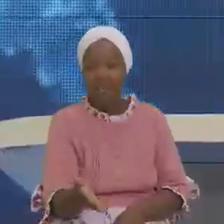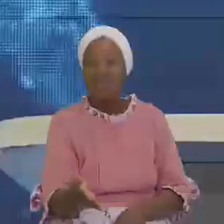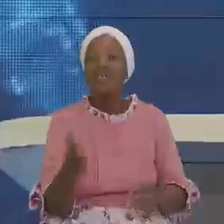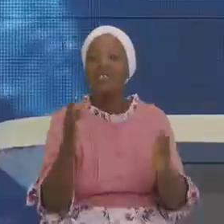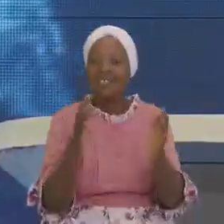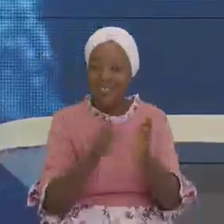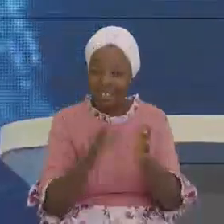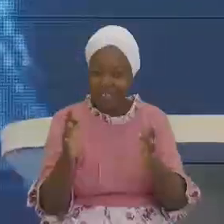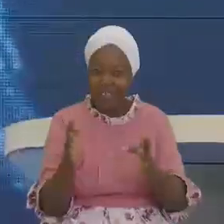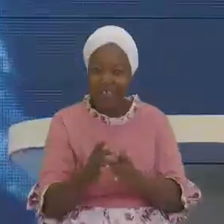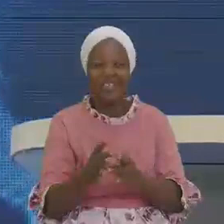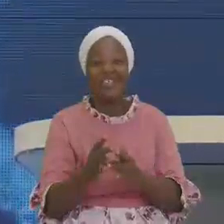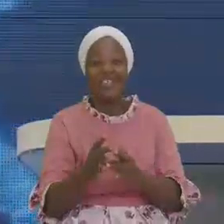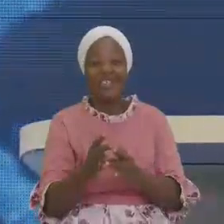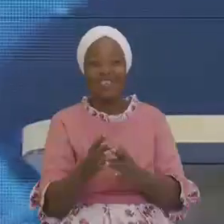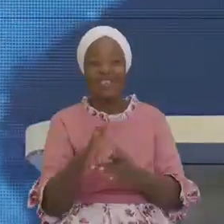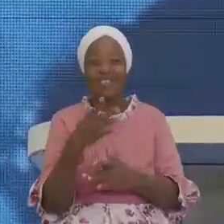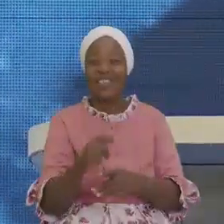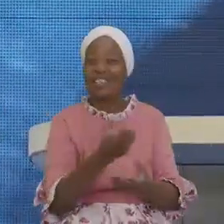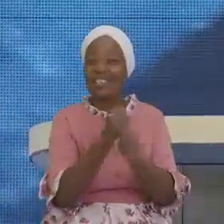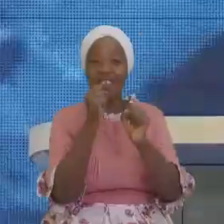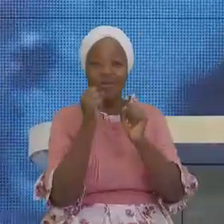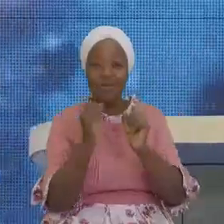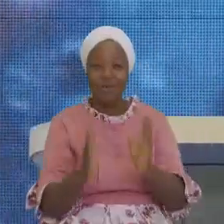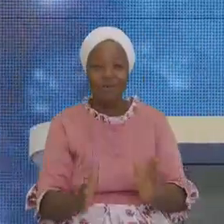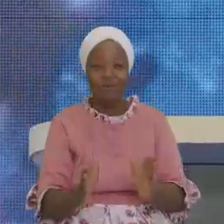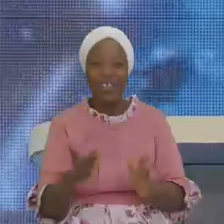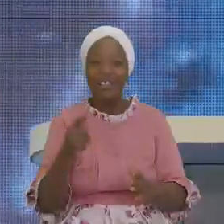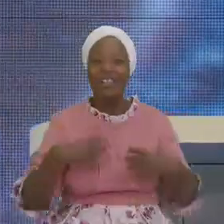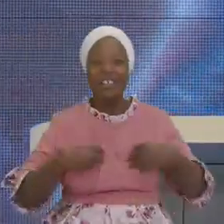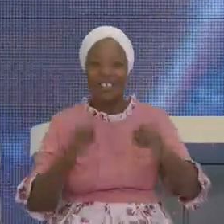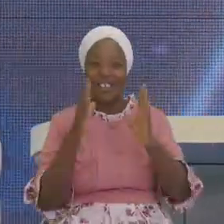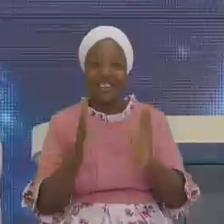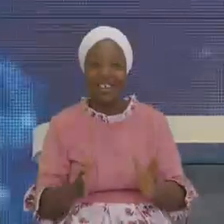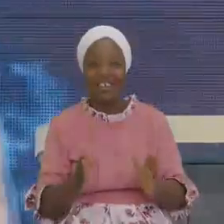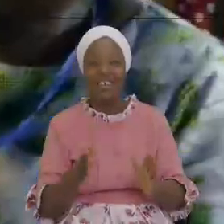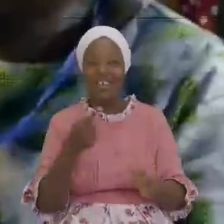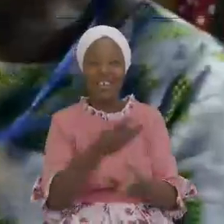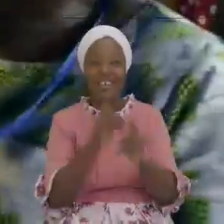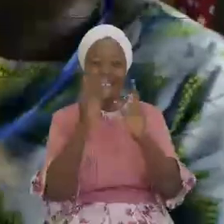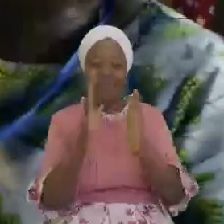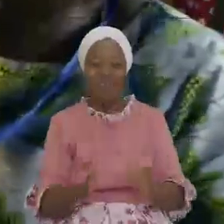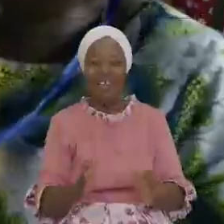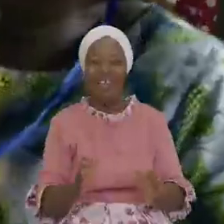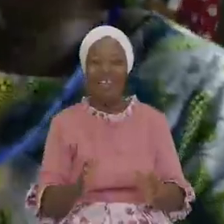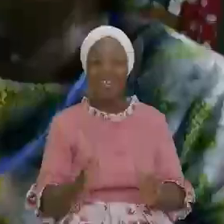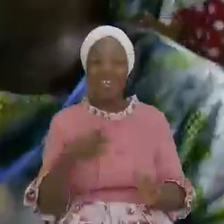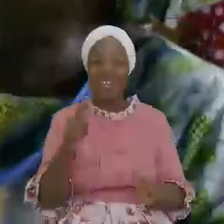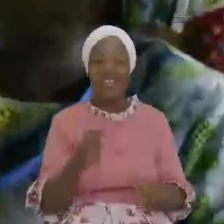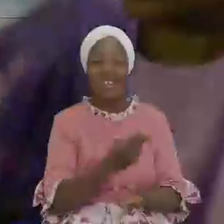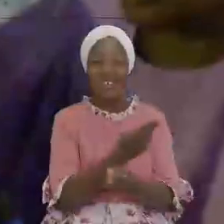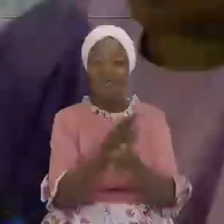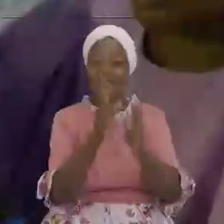Jesus, the Savior, the Healer, the Deliverer, the